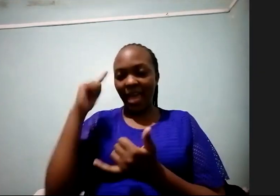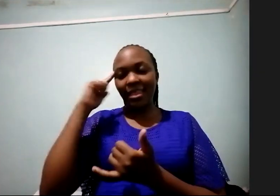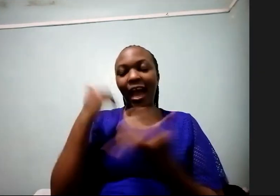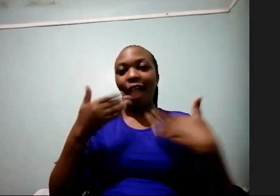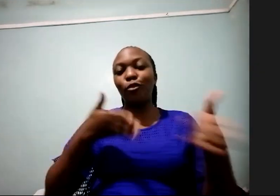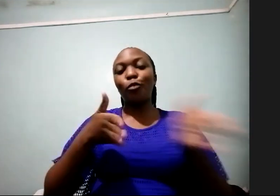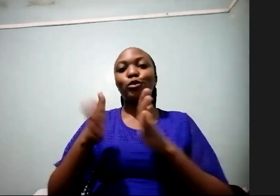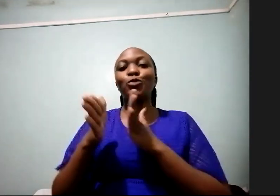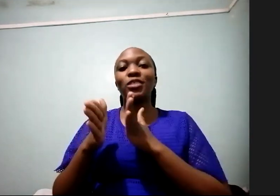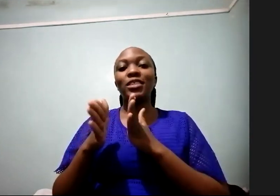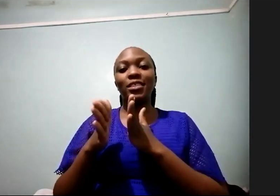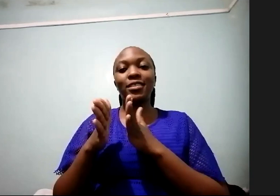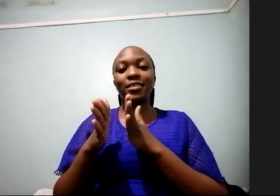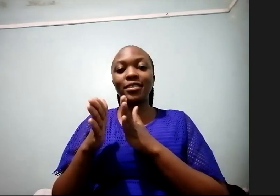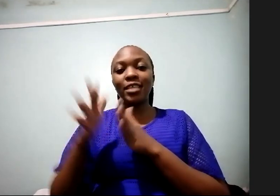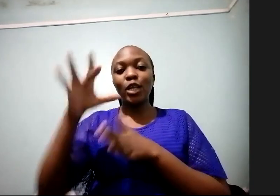to pick someone.